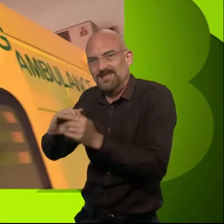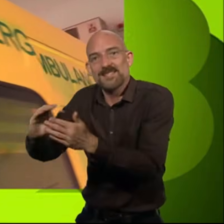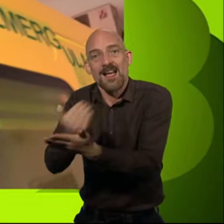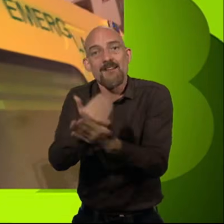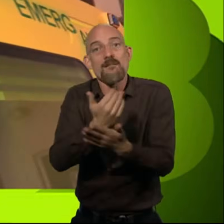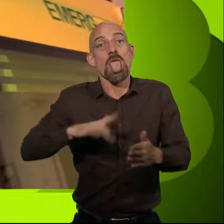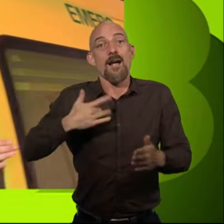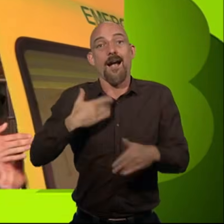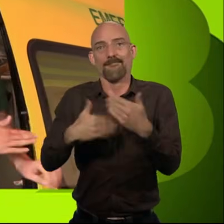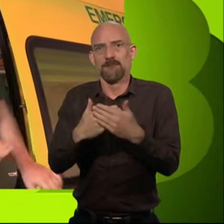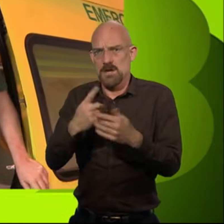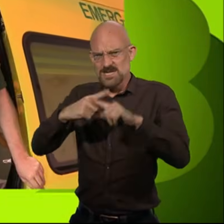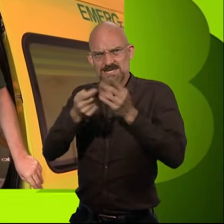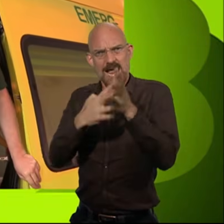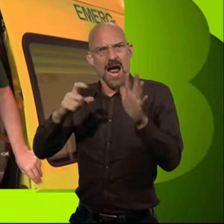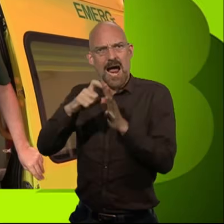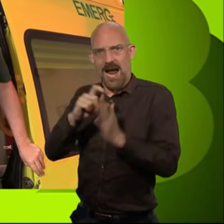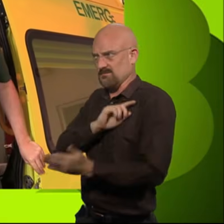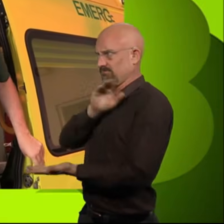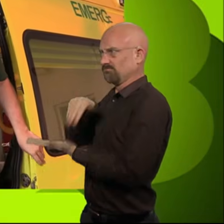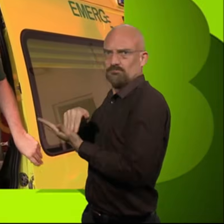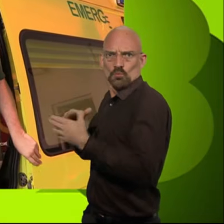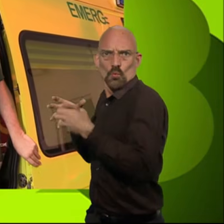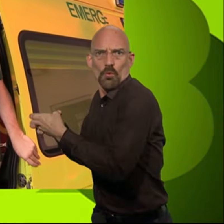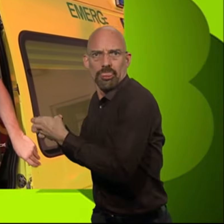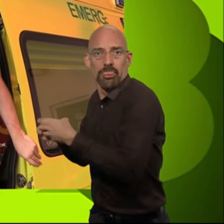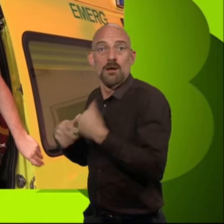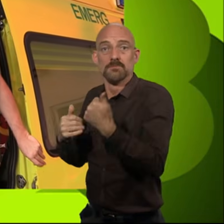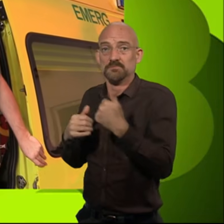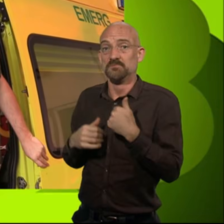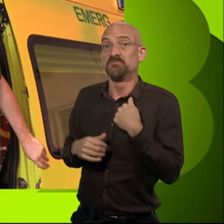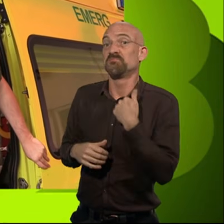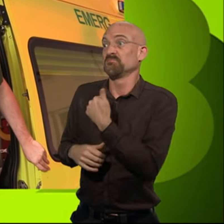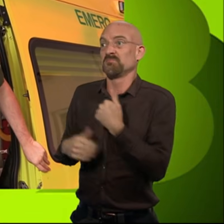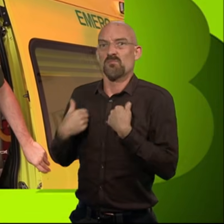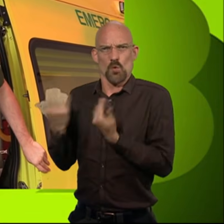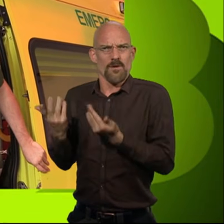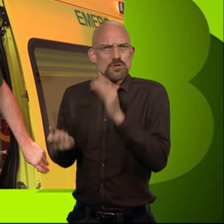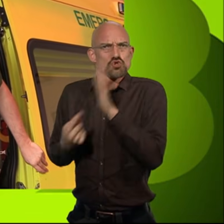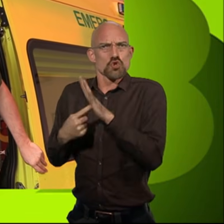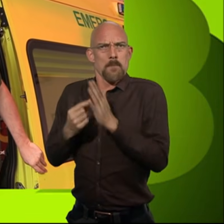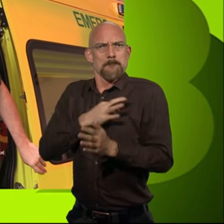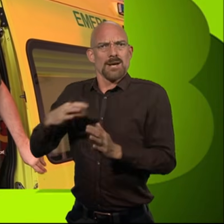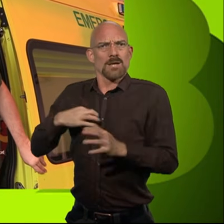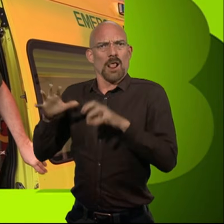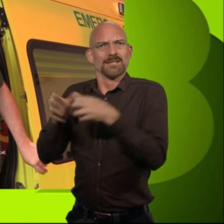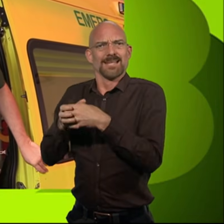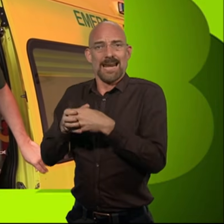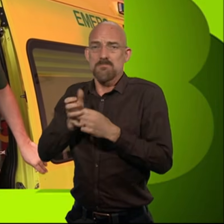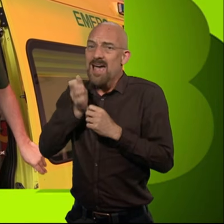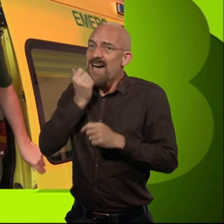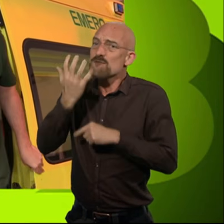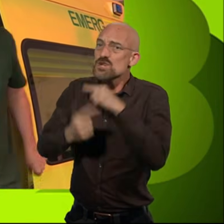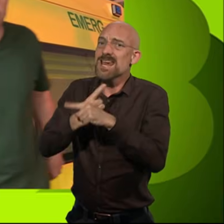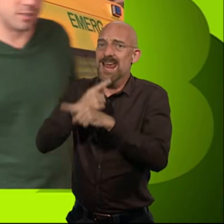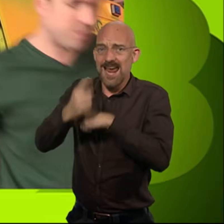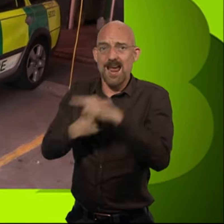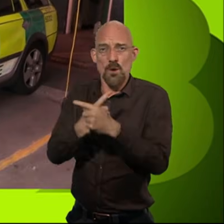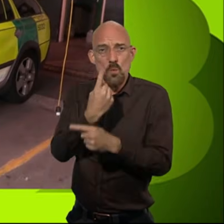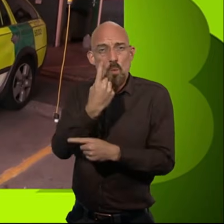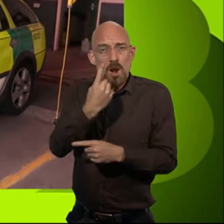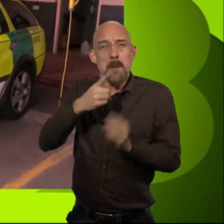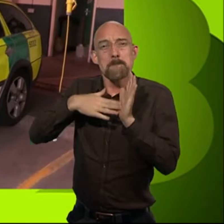line. I'm giving you exclusive access to a top medical team. Every year they respond to almost 1 million medical